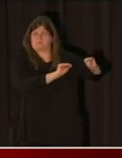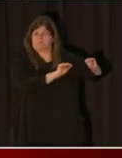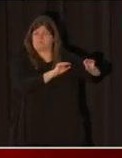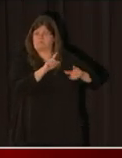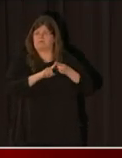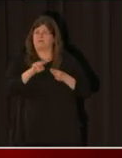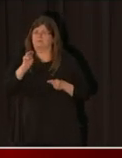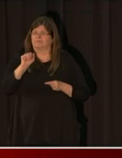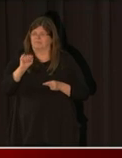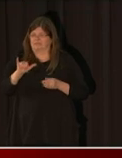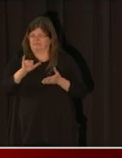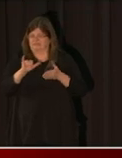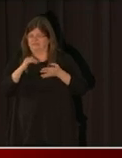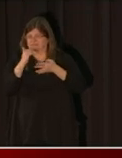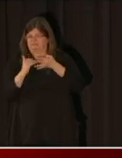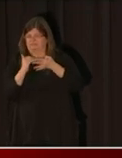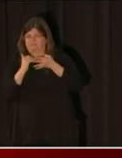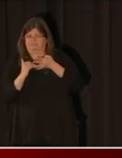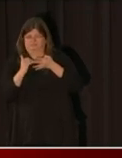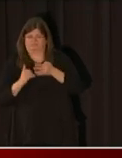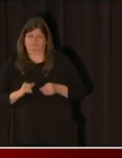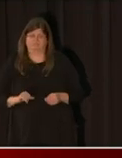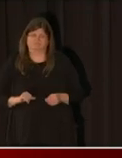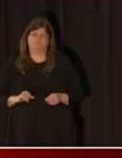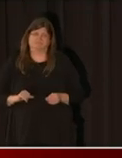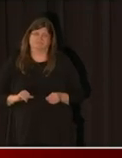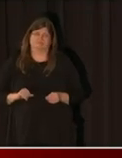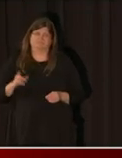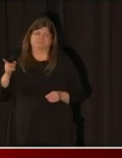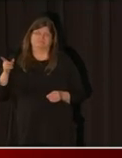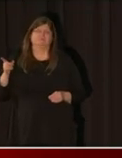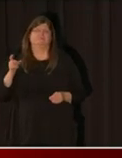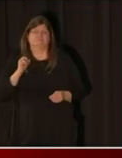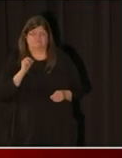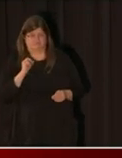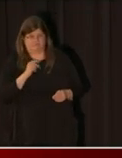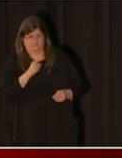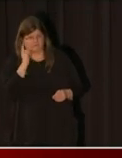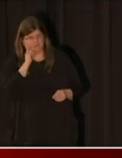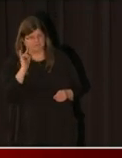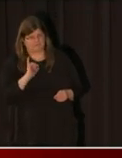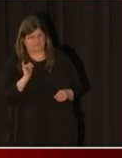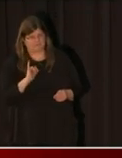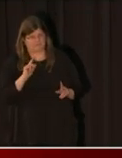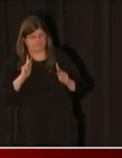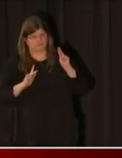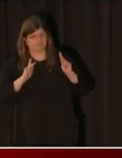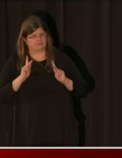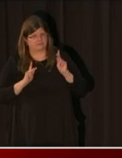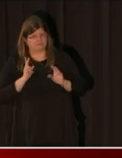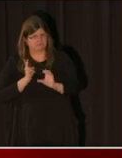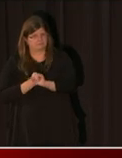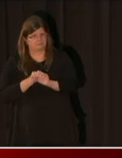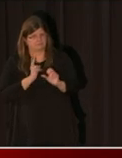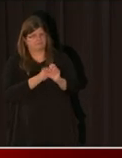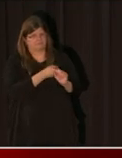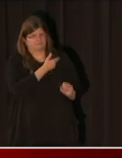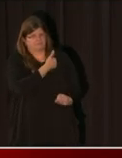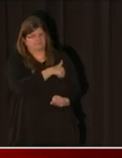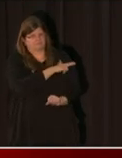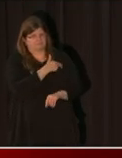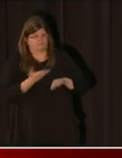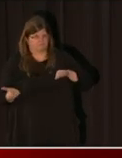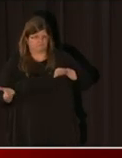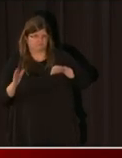Okay. So it sounds like hospitalizations have been on the rise, but not rising as much as the city had